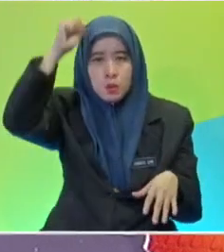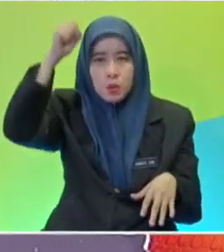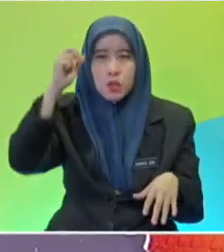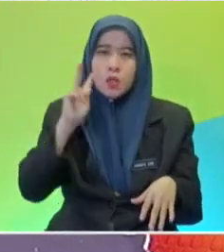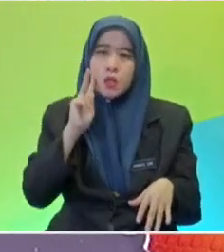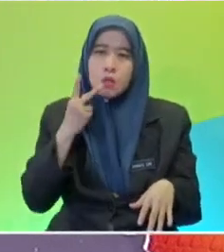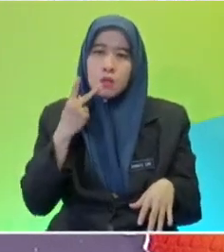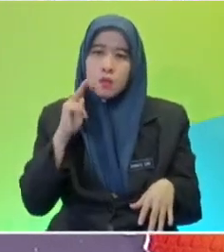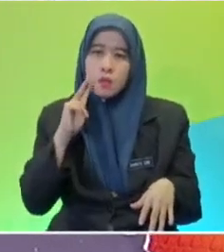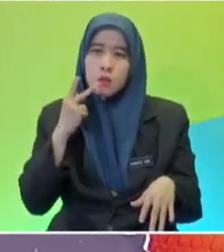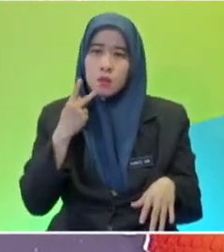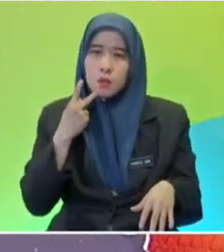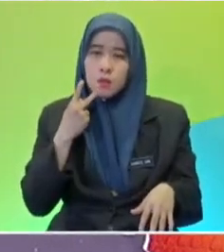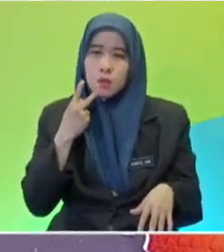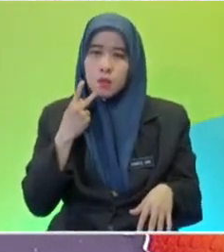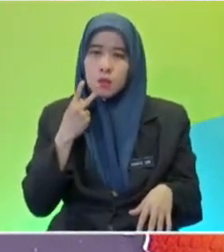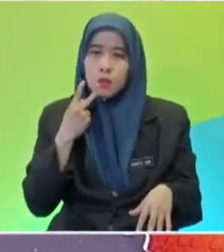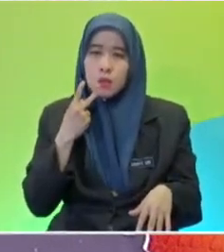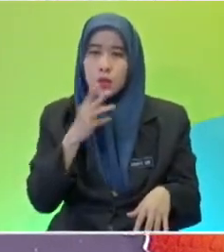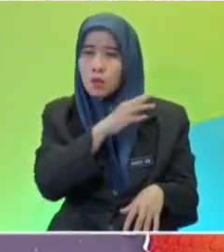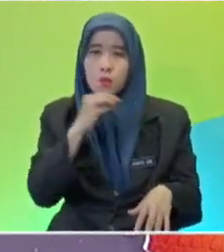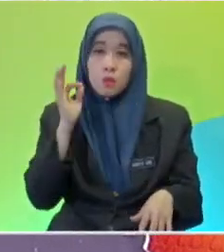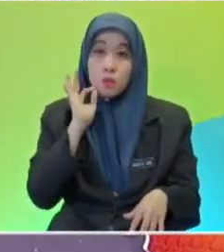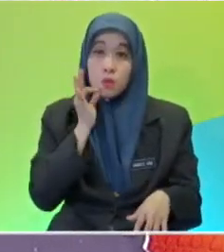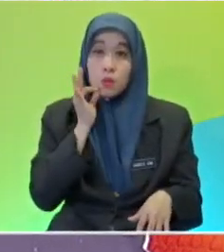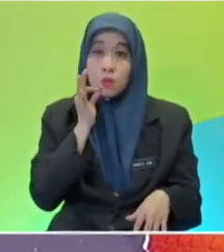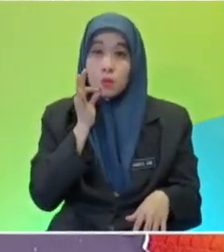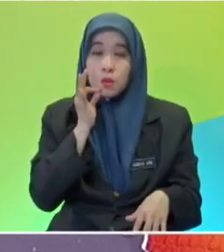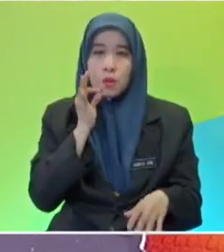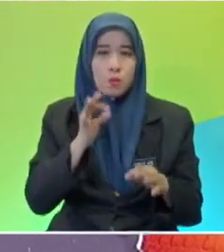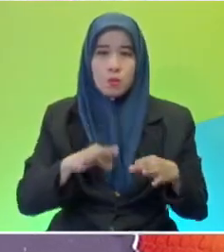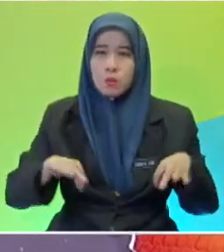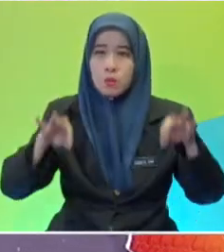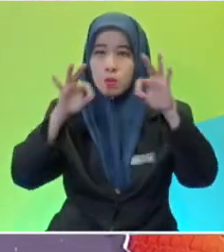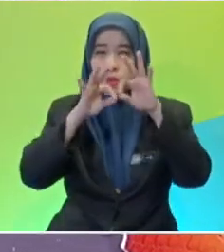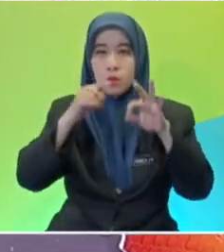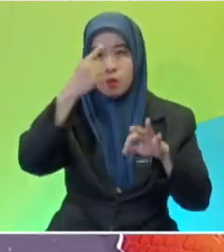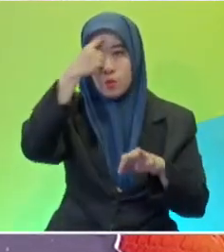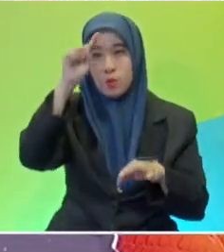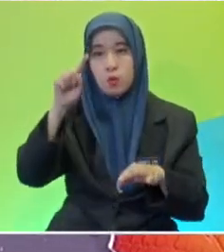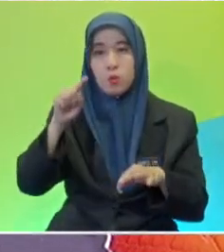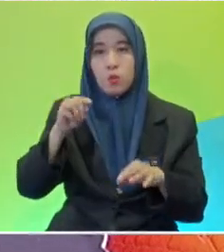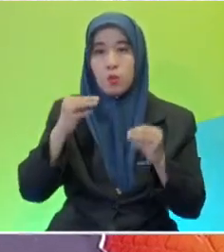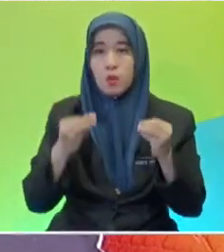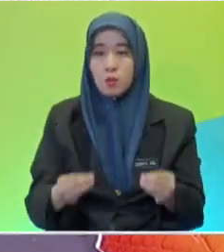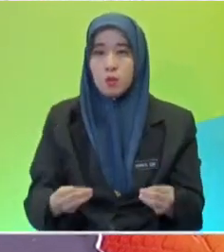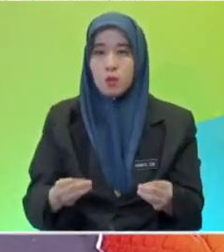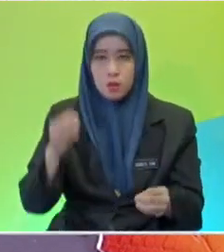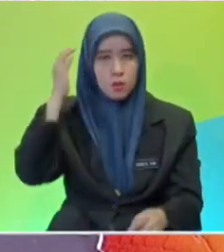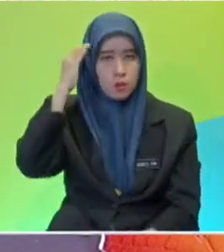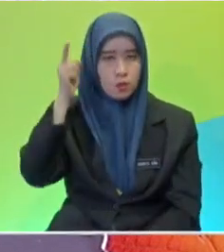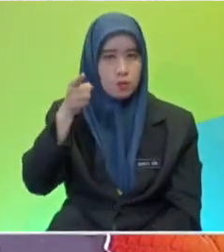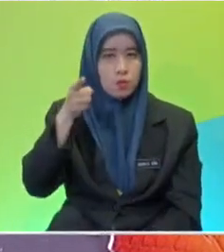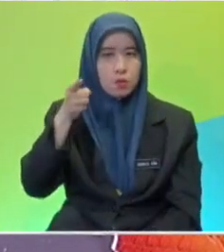vegetables. Vegetables and the fruits are very important for human being. Oh, yes. Yes or no? Yes.